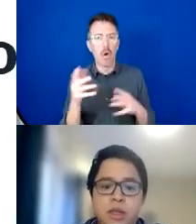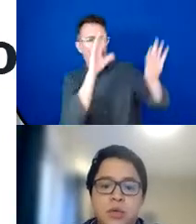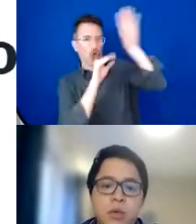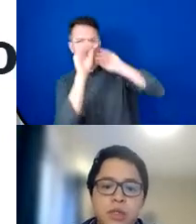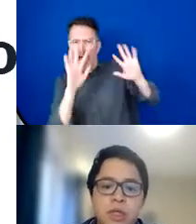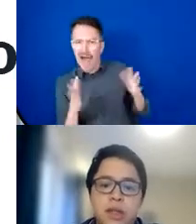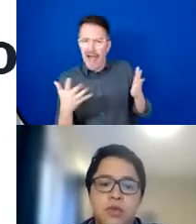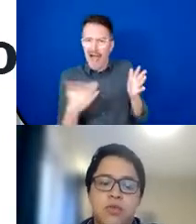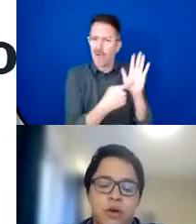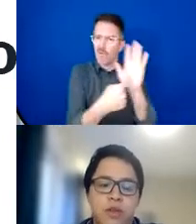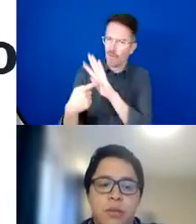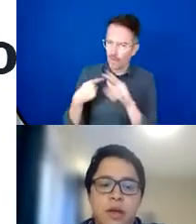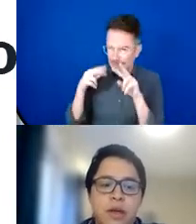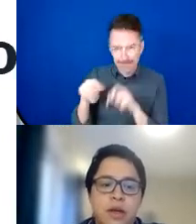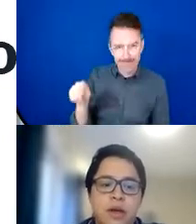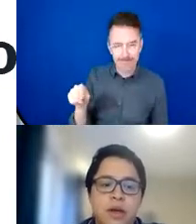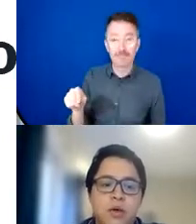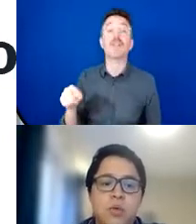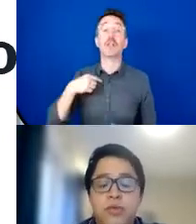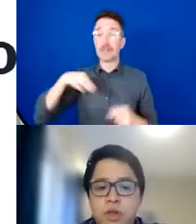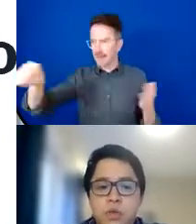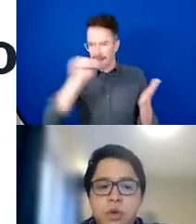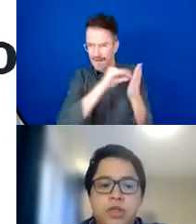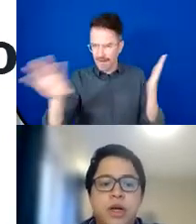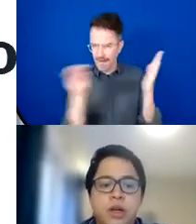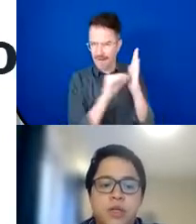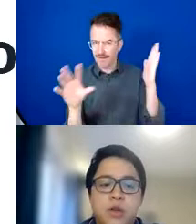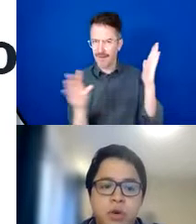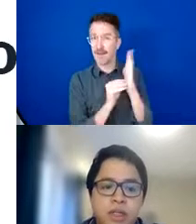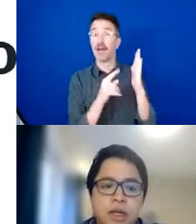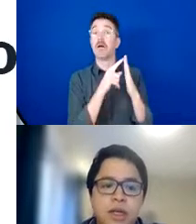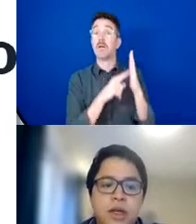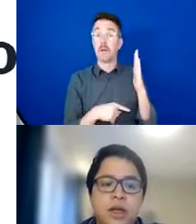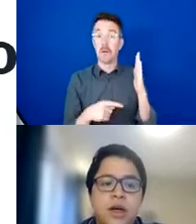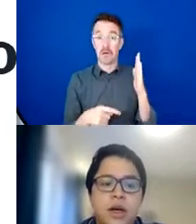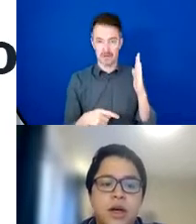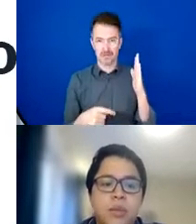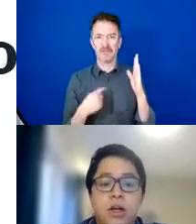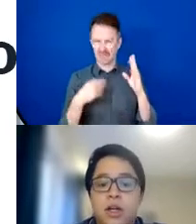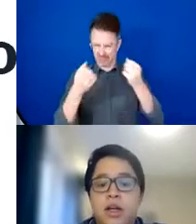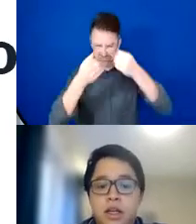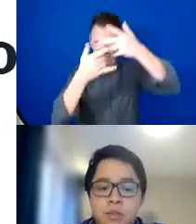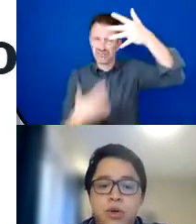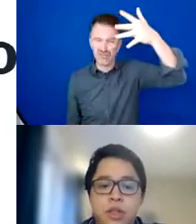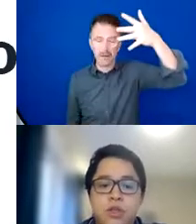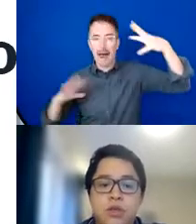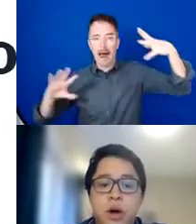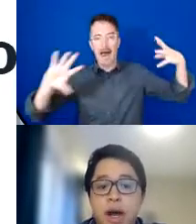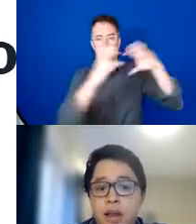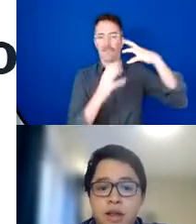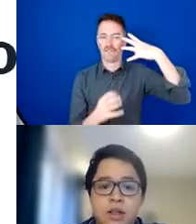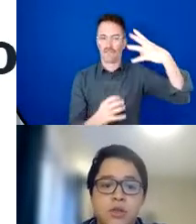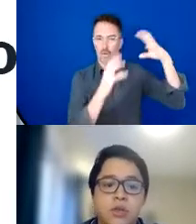interesting things, but we're presenting you 4 of them. The first one, which might not be surprising, but that it is important